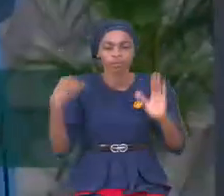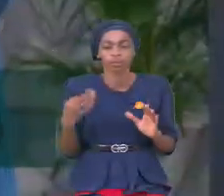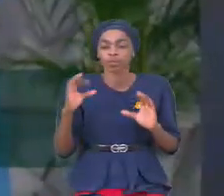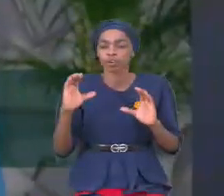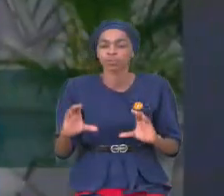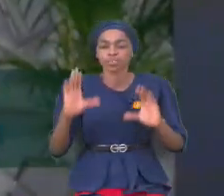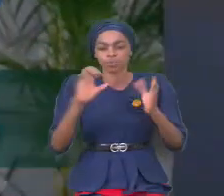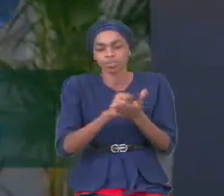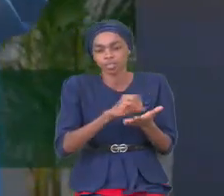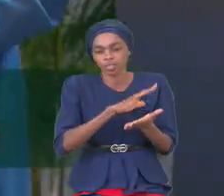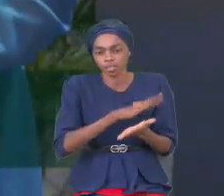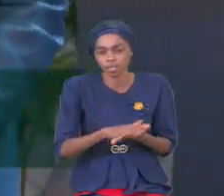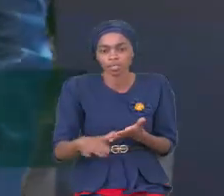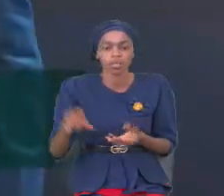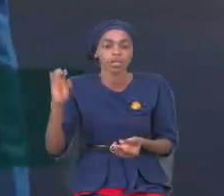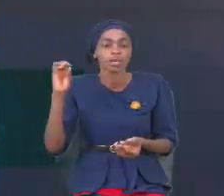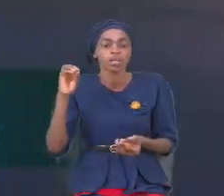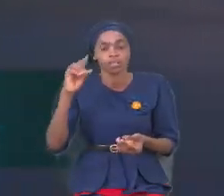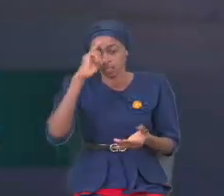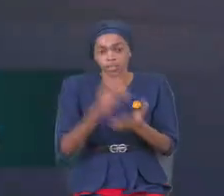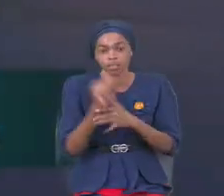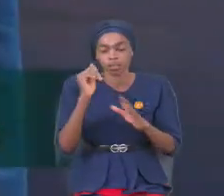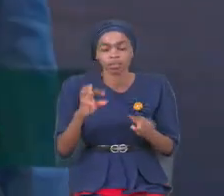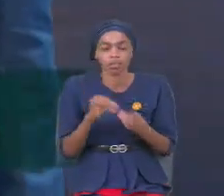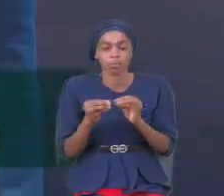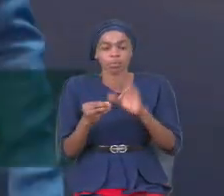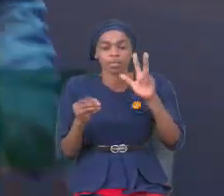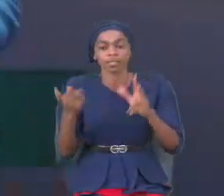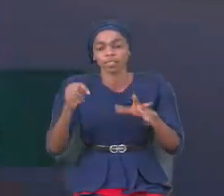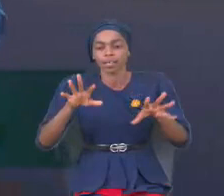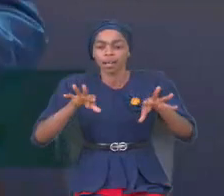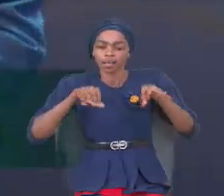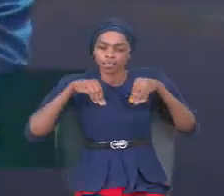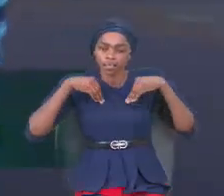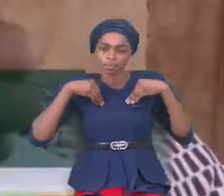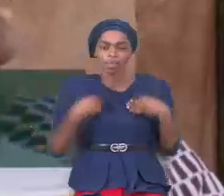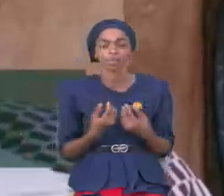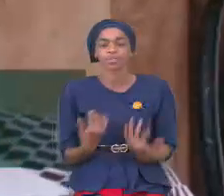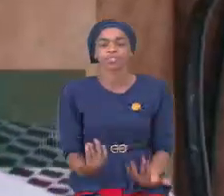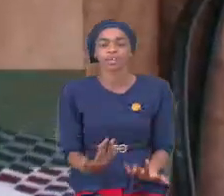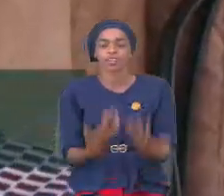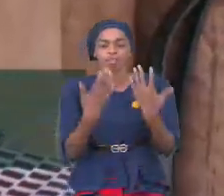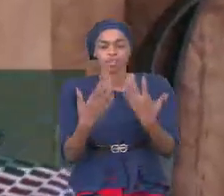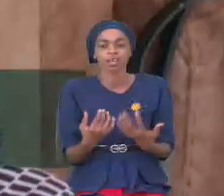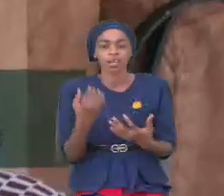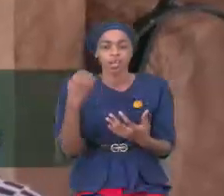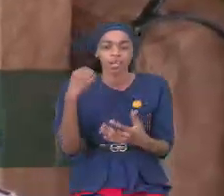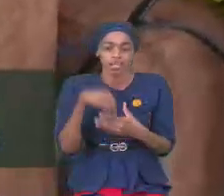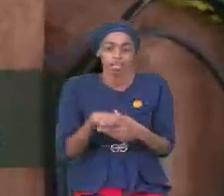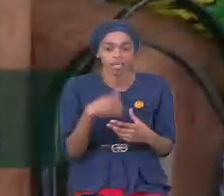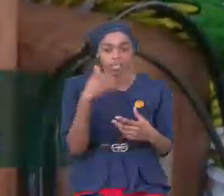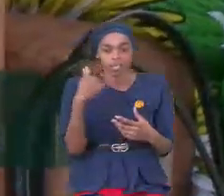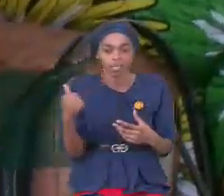acceptable sacrifice of a concentrated service. Consecration, that's the giving